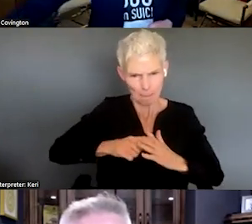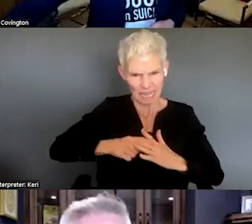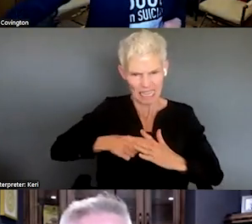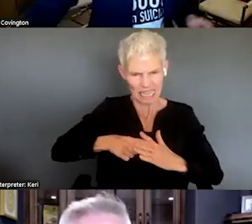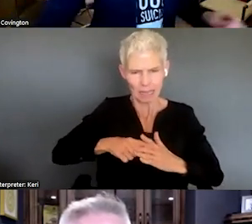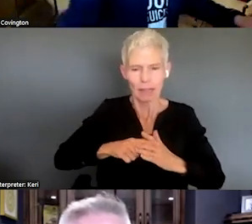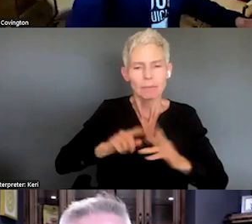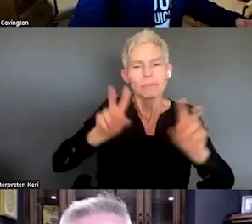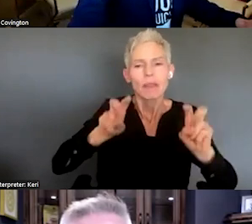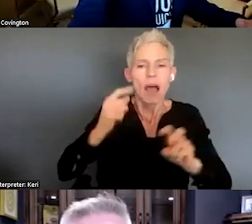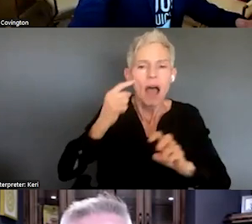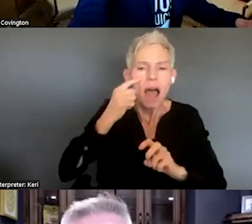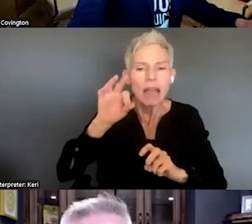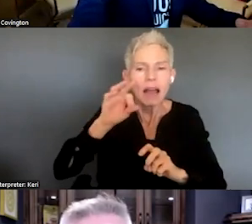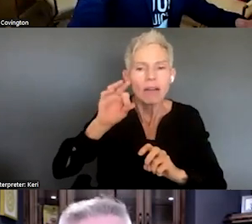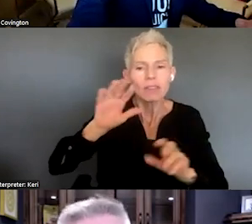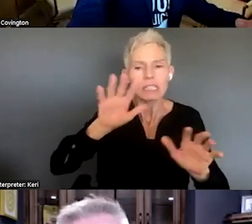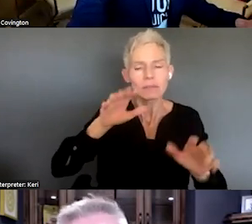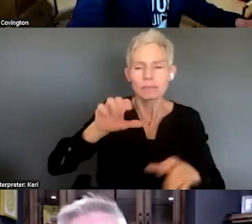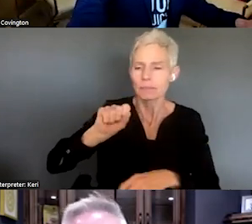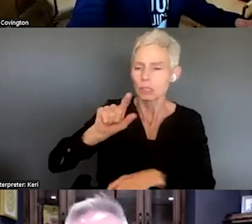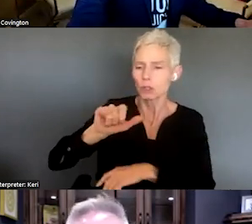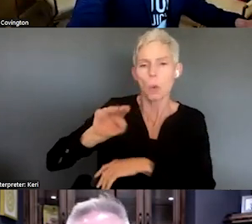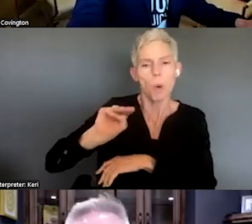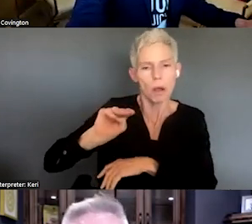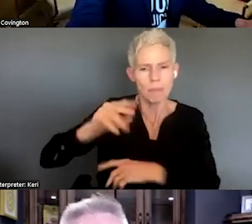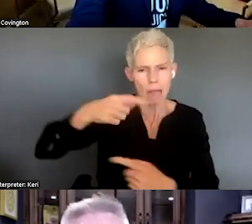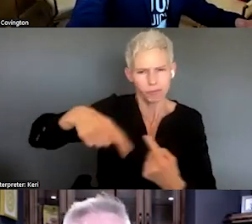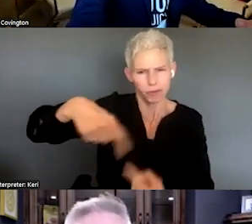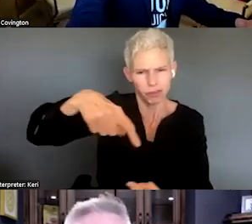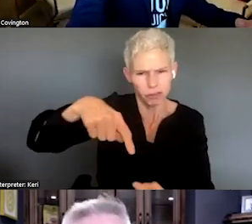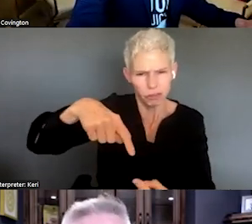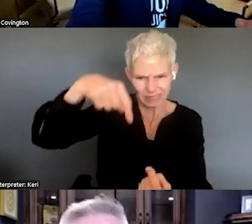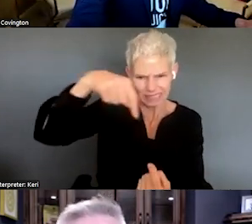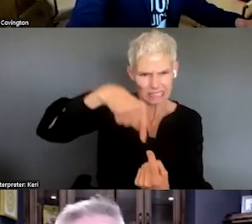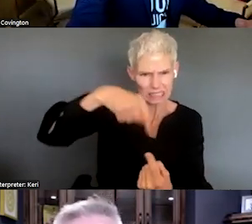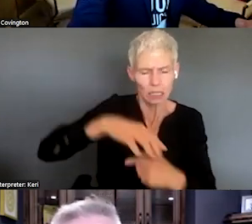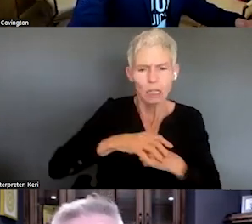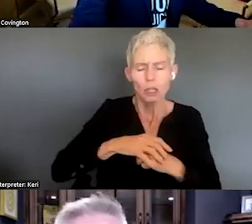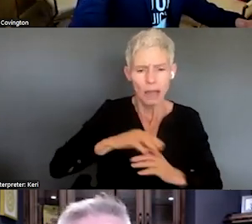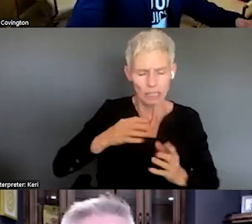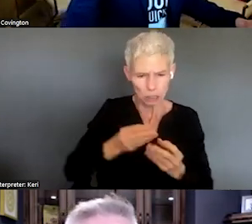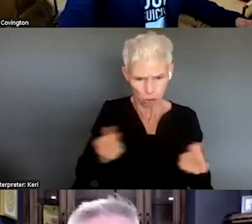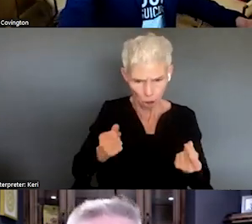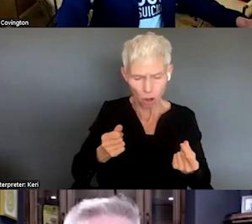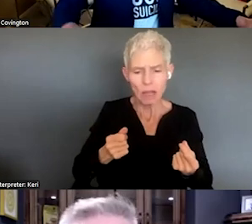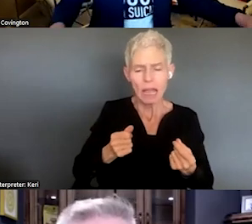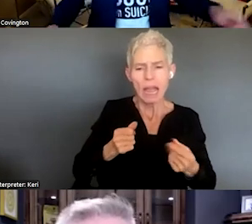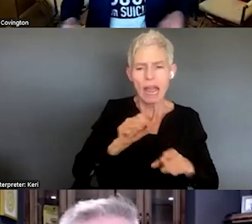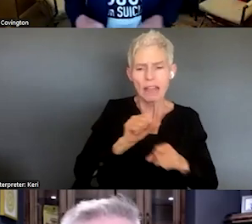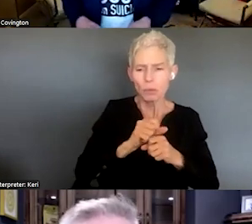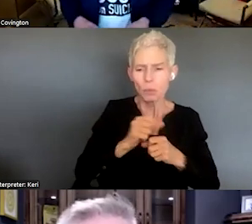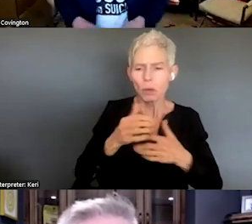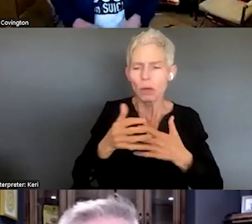So you have to solve this from the eye of the storm and then work out towards the lesser acute